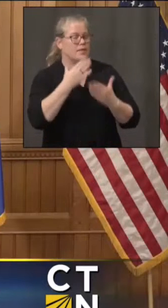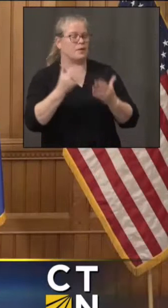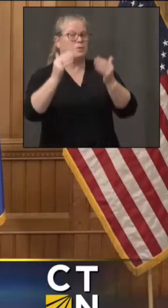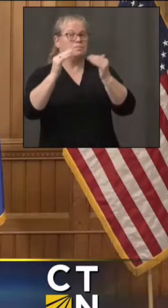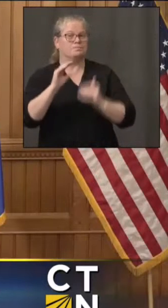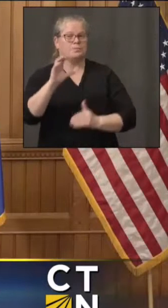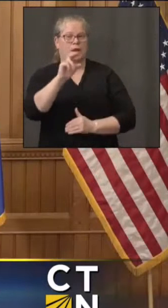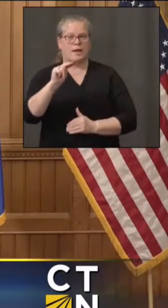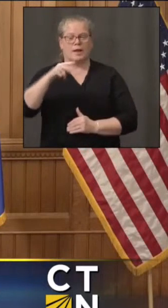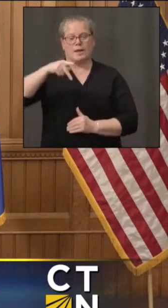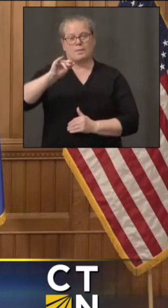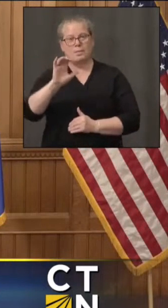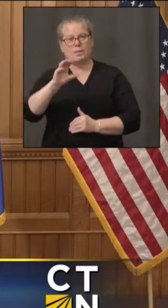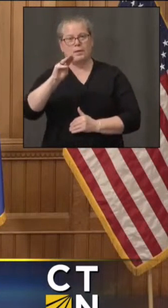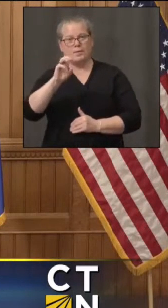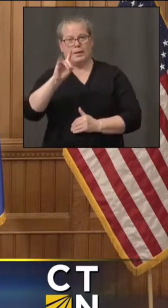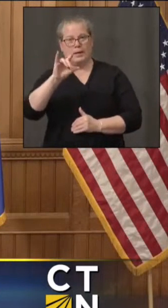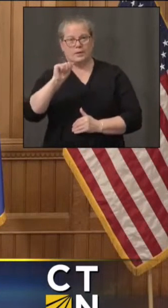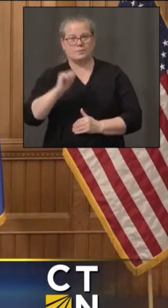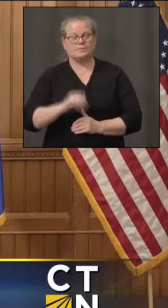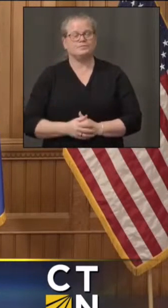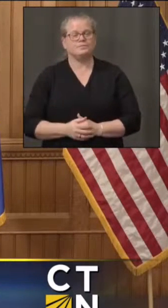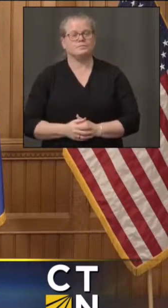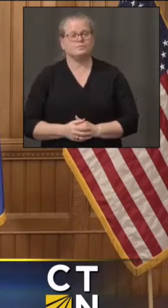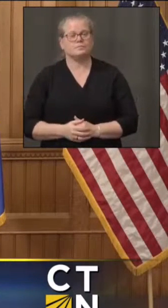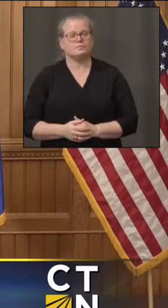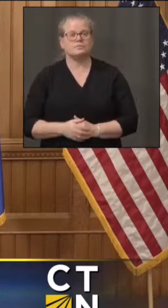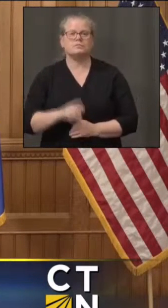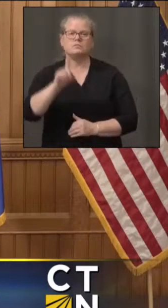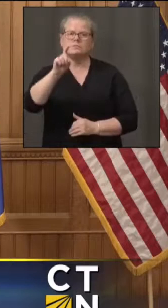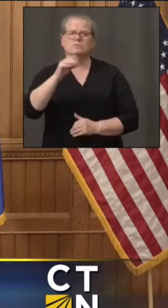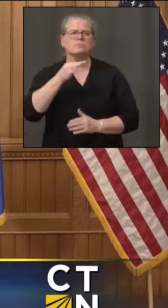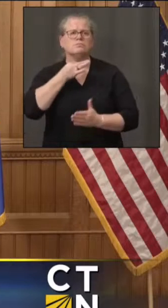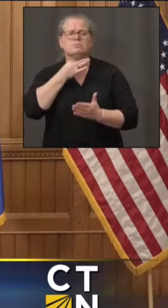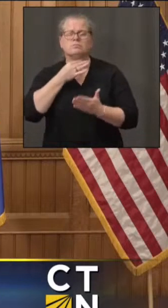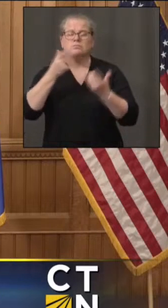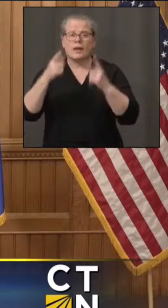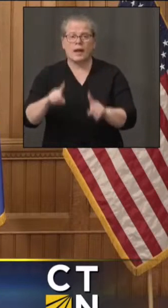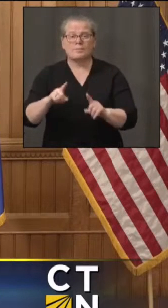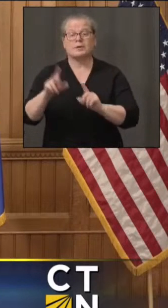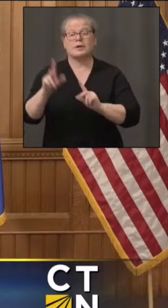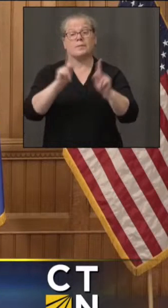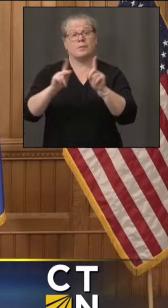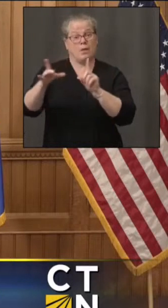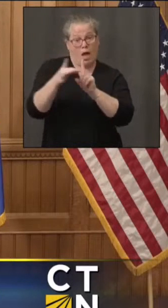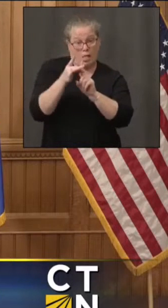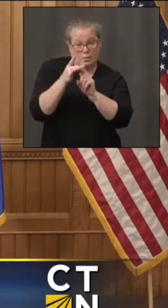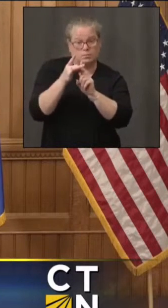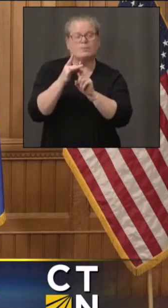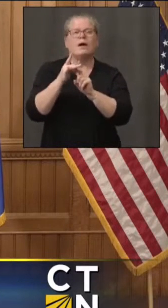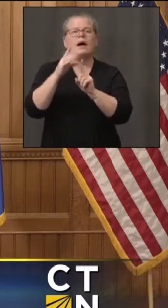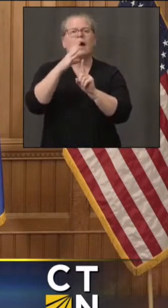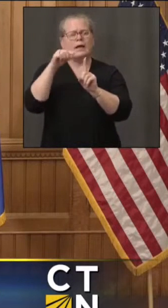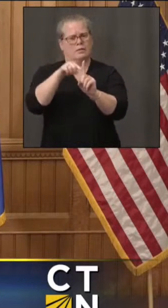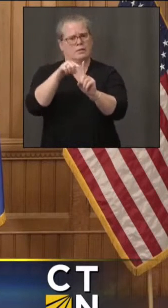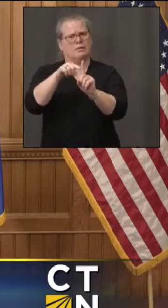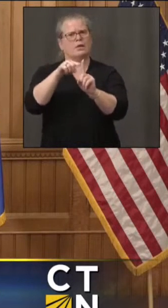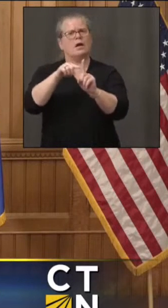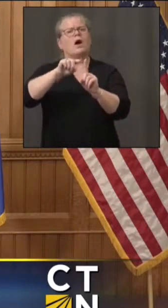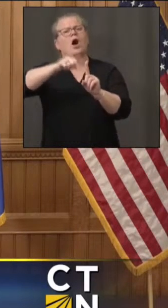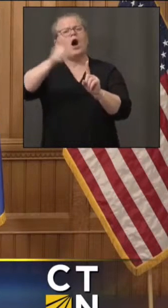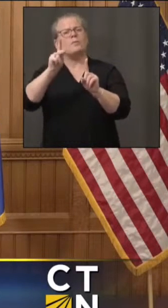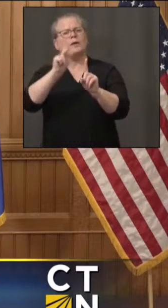Good afternoon. Has contact tracing revealed any changes in spread? I know the last time you spoke, it was mostly small